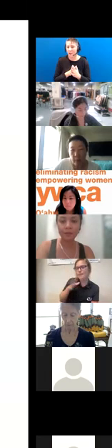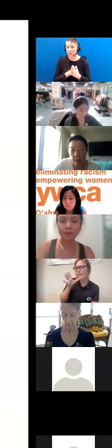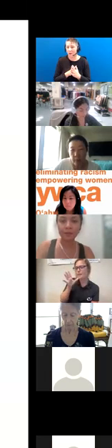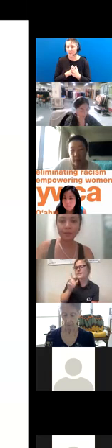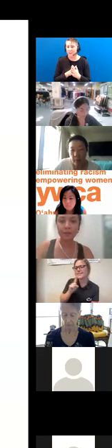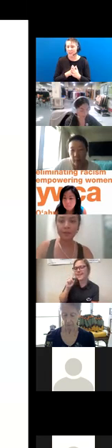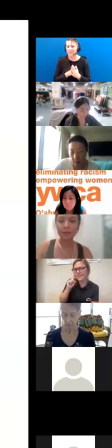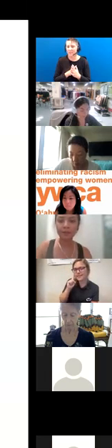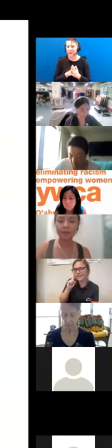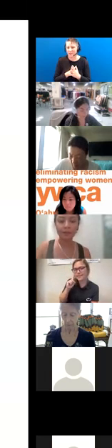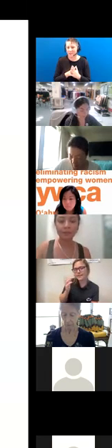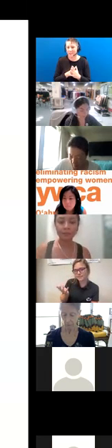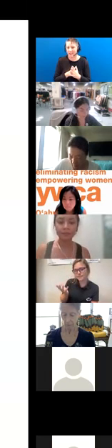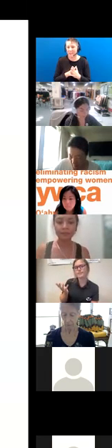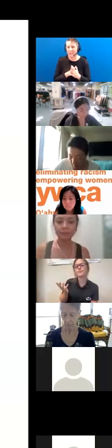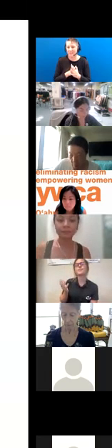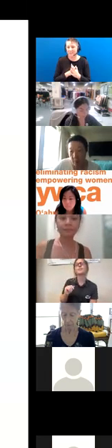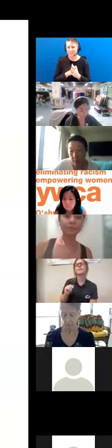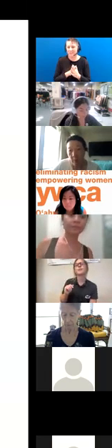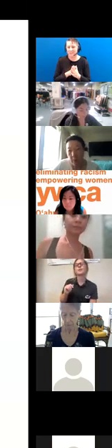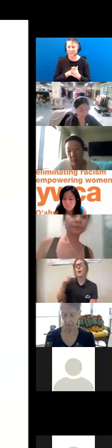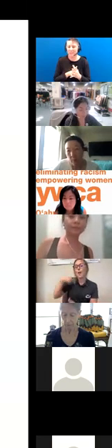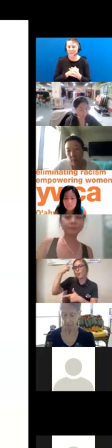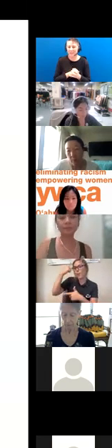is a CODA because my mother is deaf.